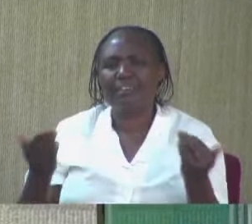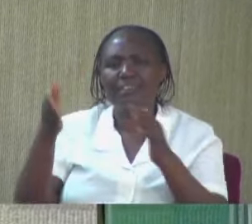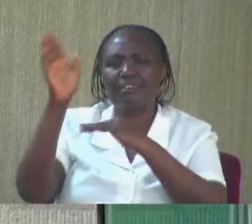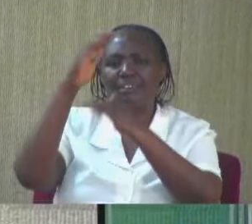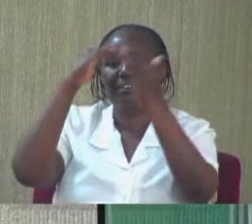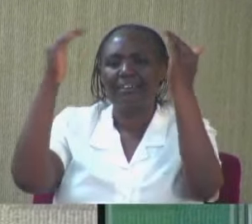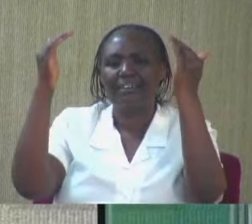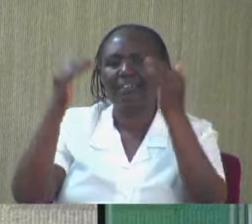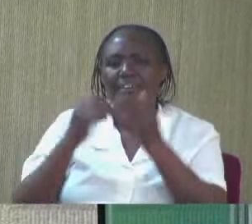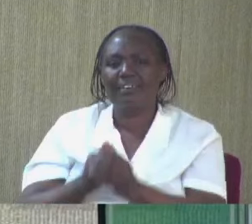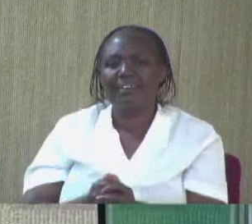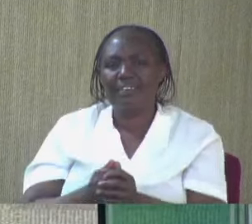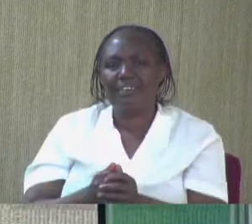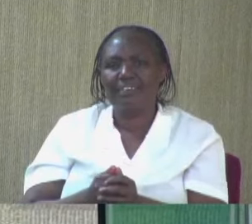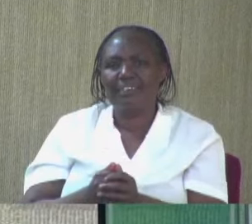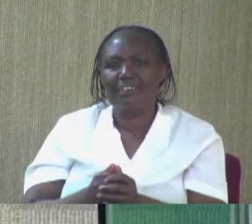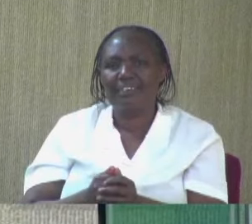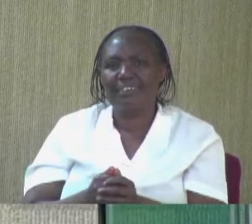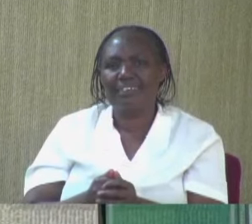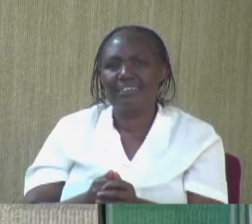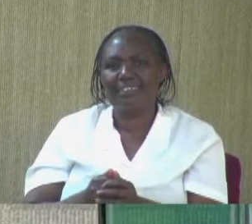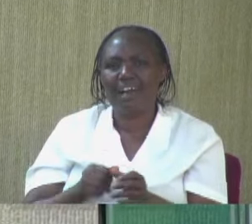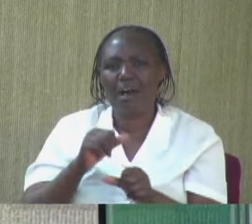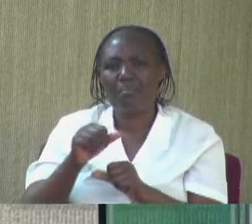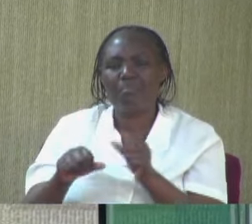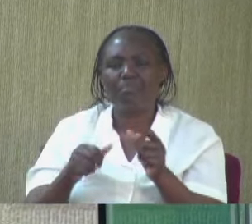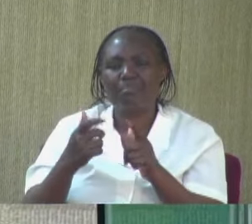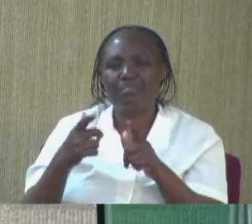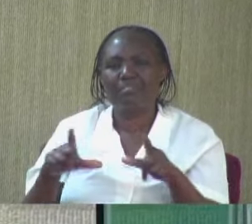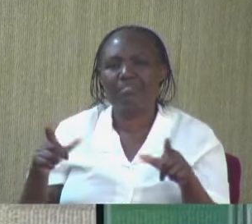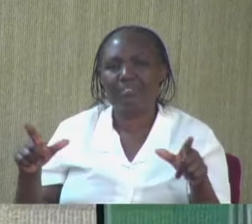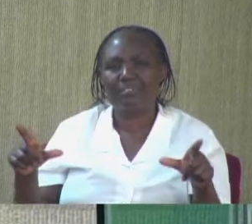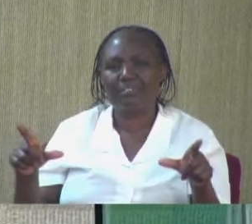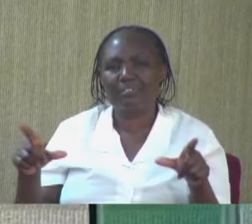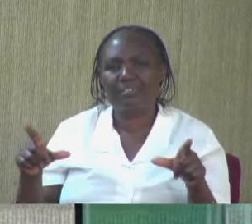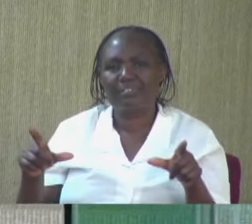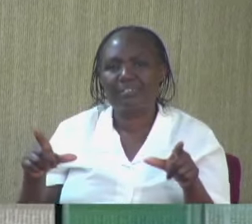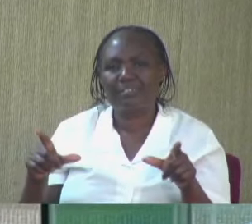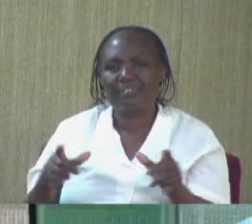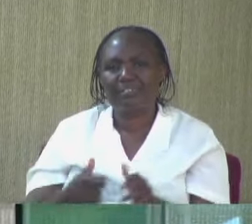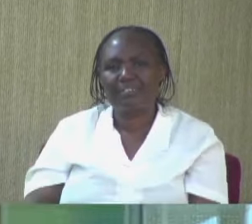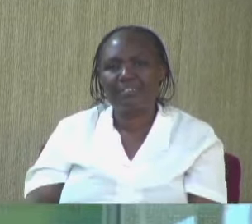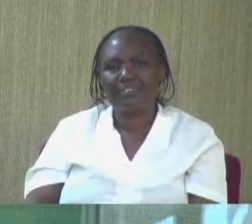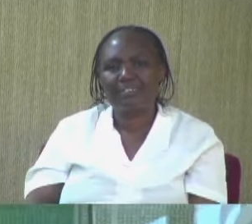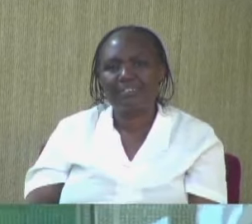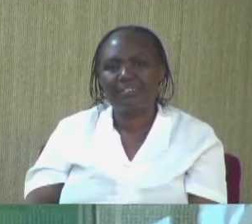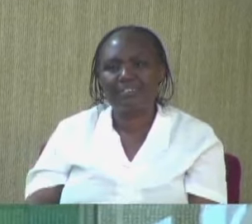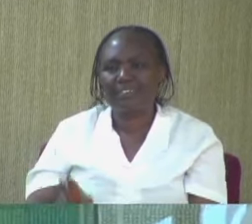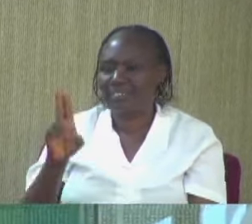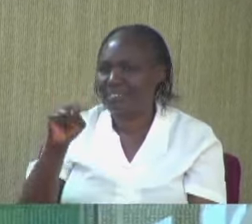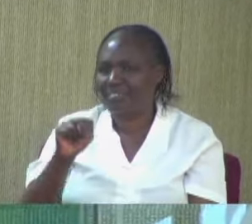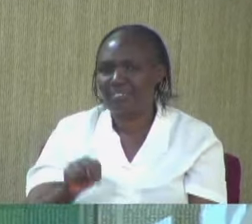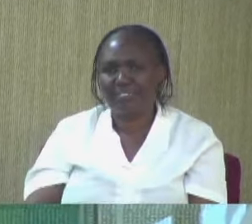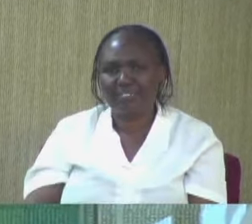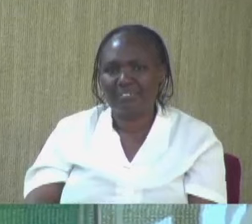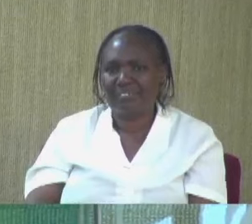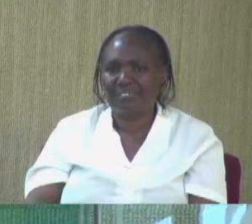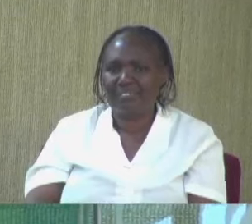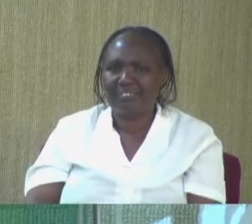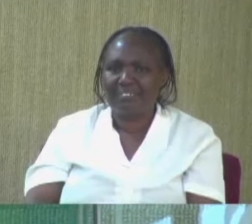It's a powerful language, isn't it? Then she began to